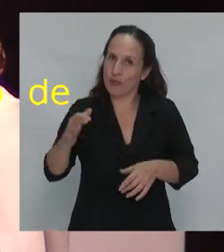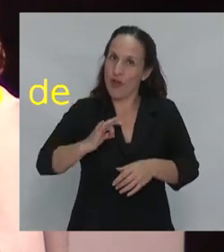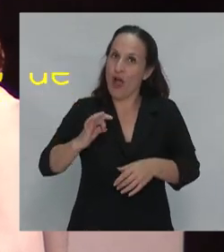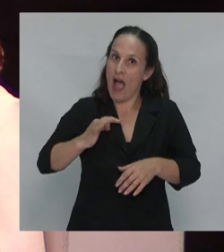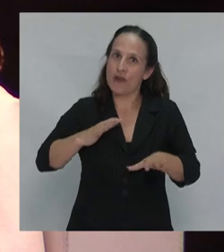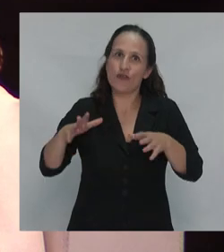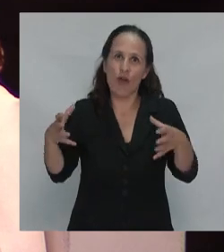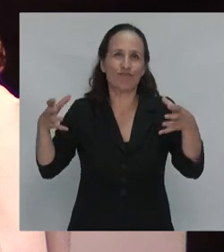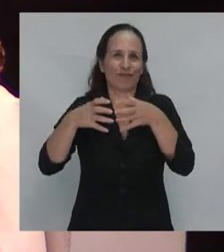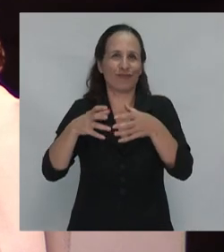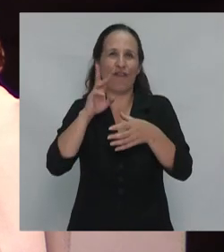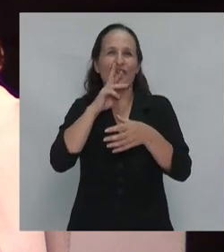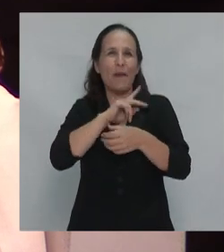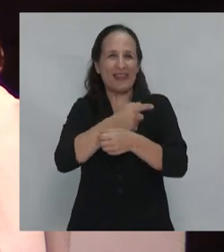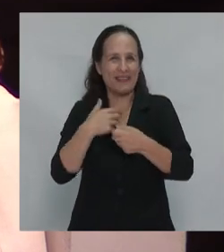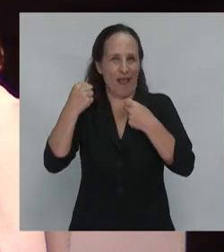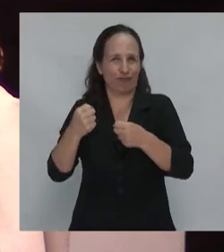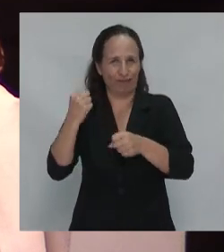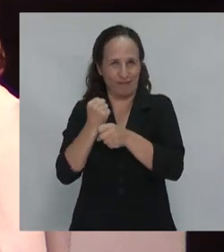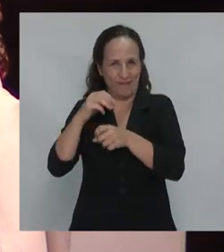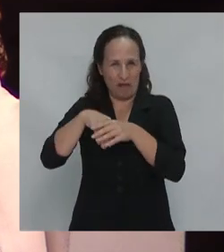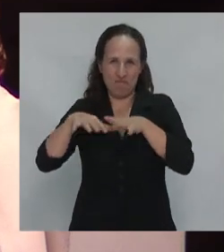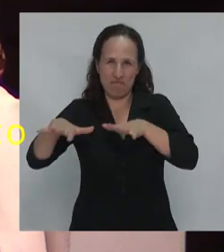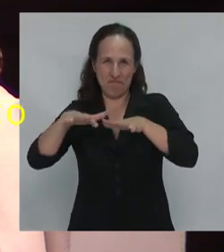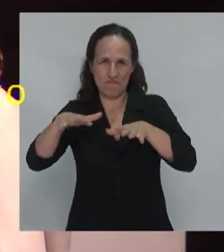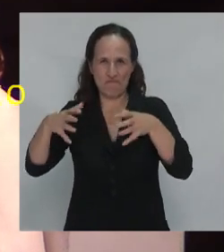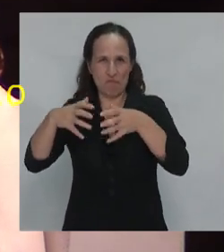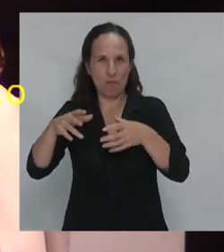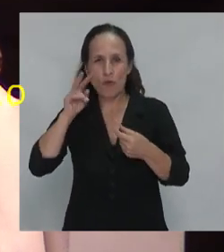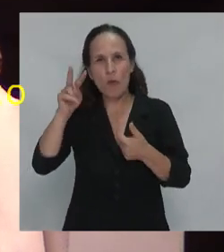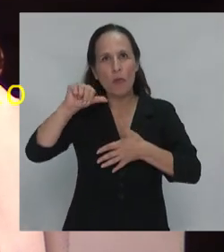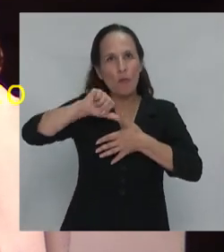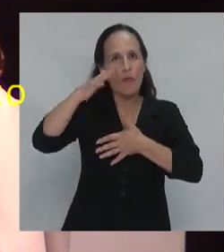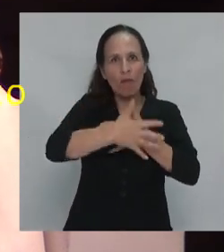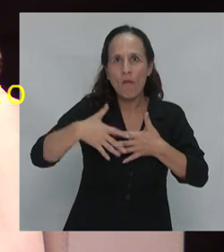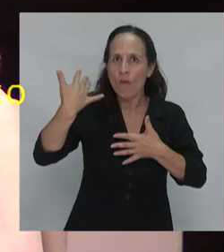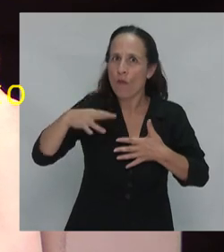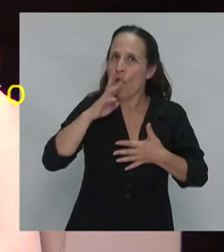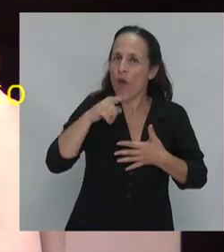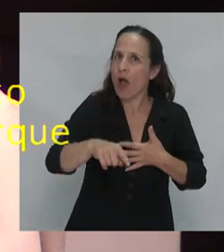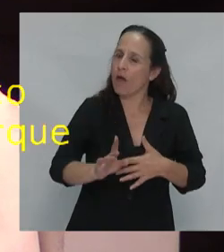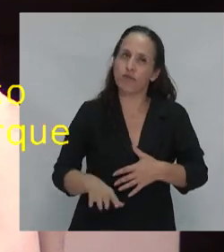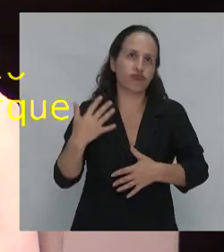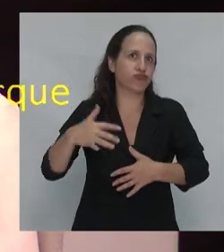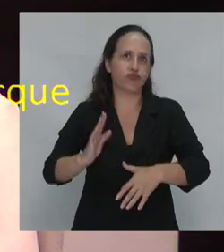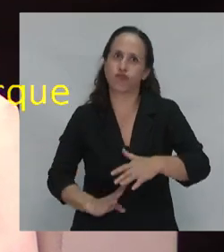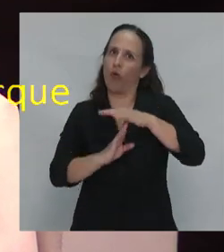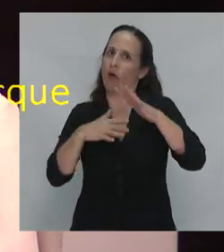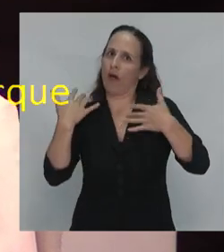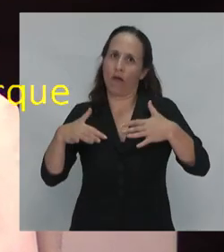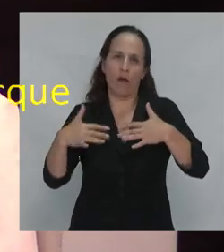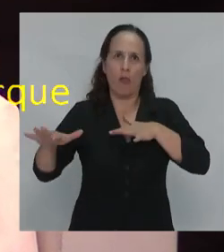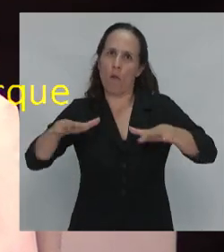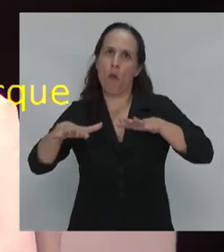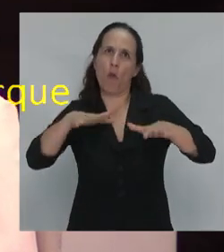saw that Latin American women were leading the world on fighting on this issue of controlling